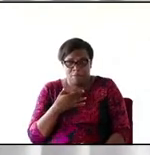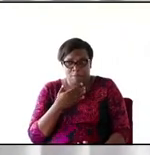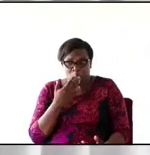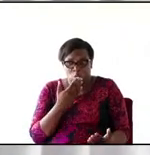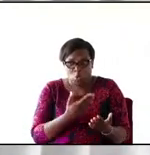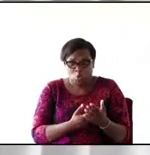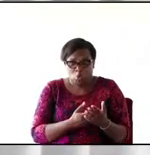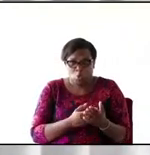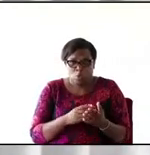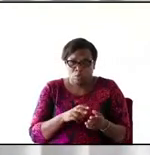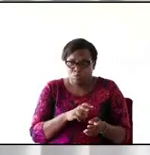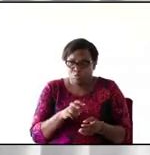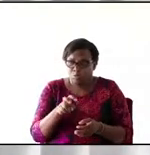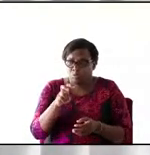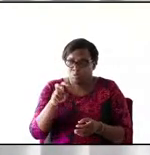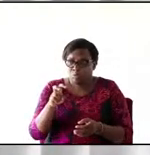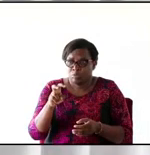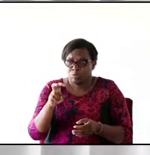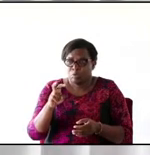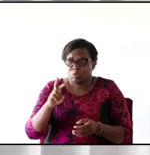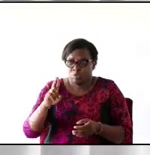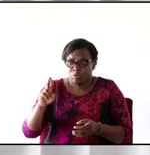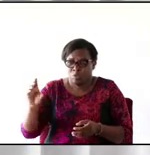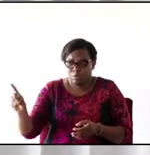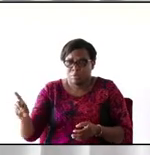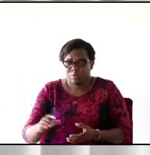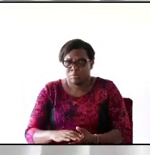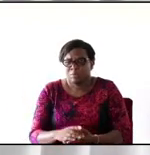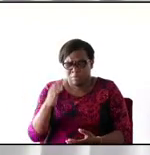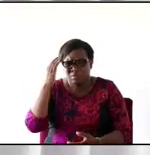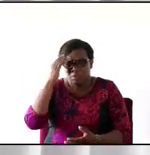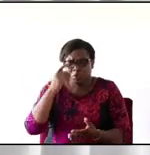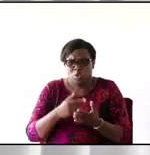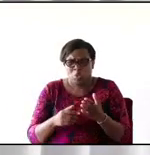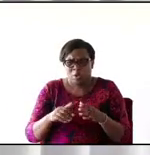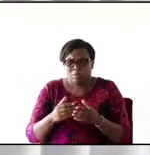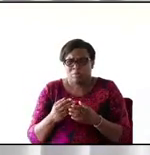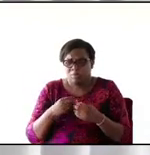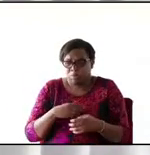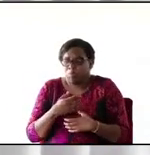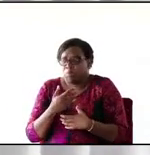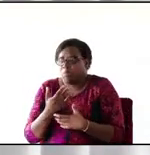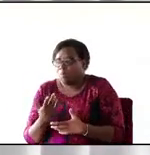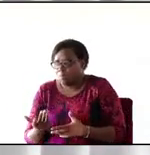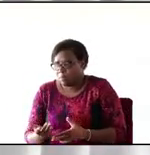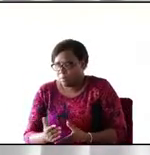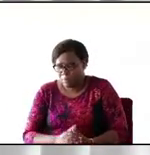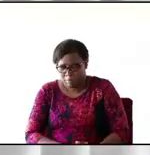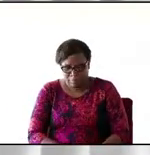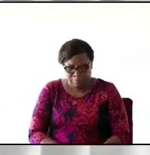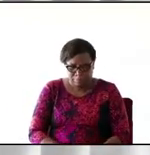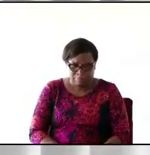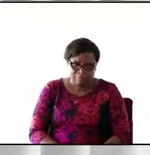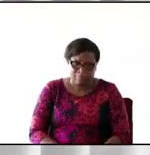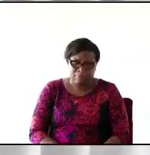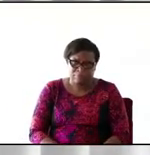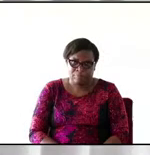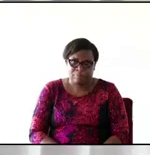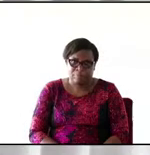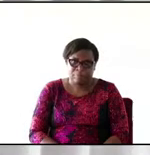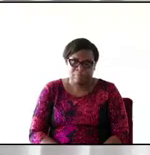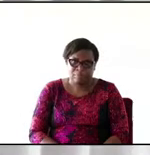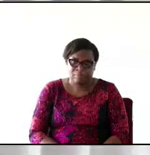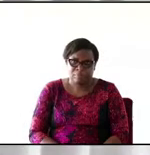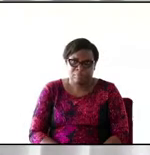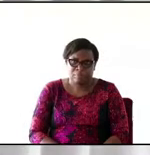road, you know what happened? He released it. Let it out. Brought it back